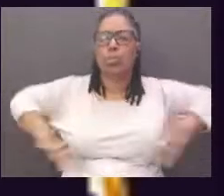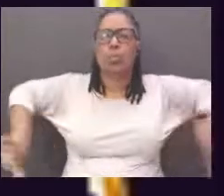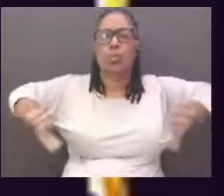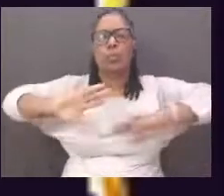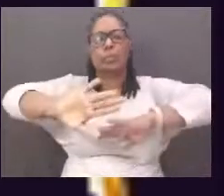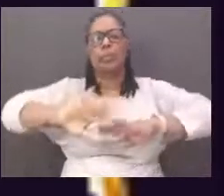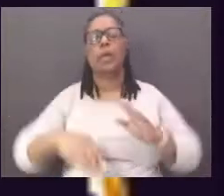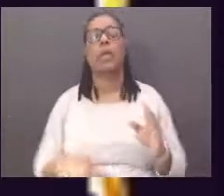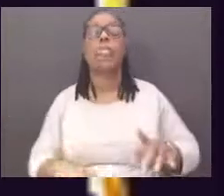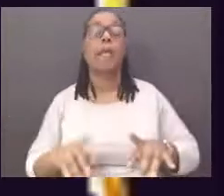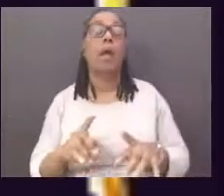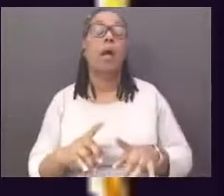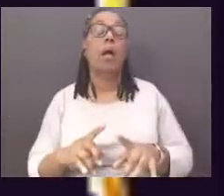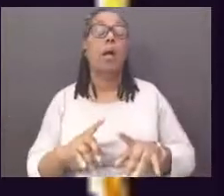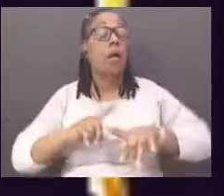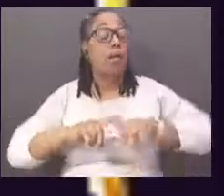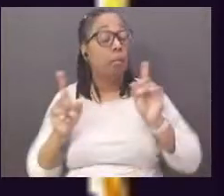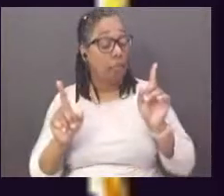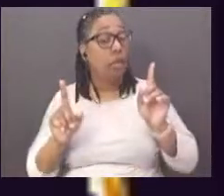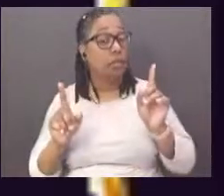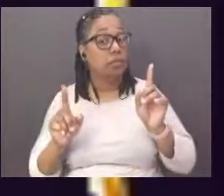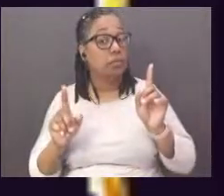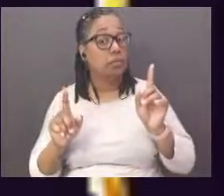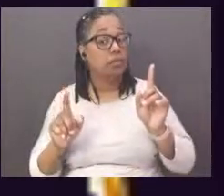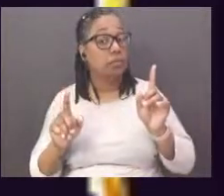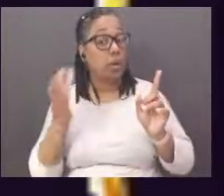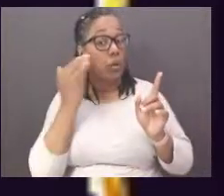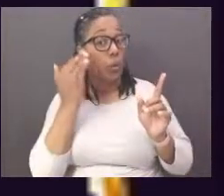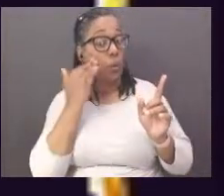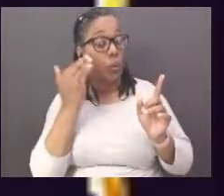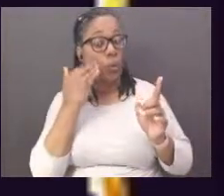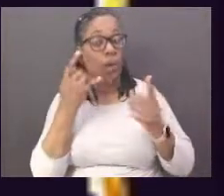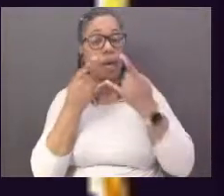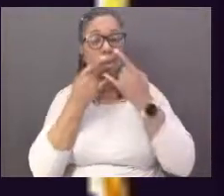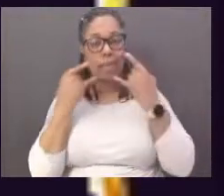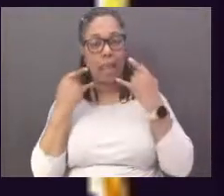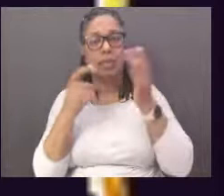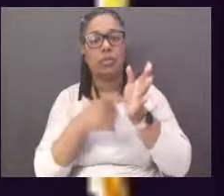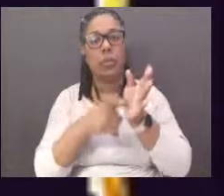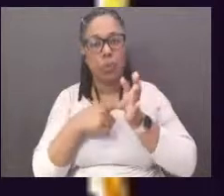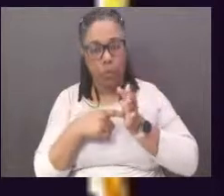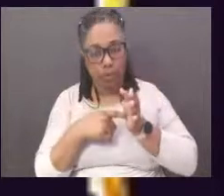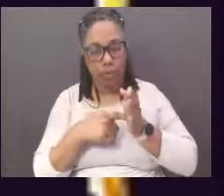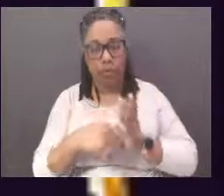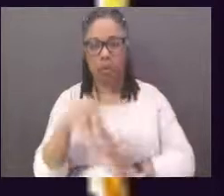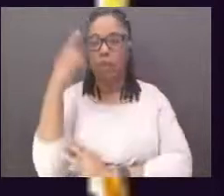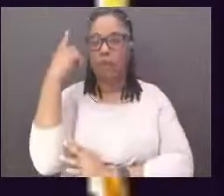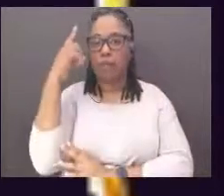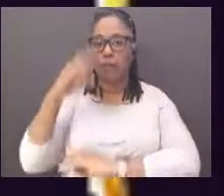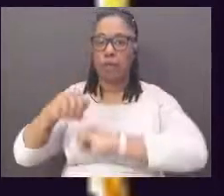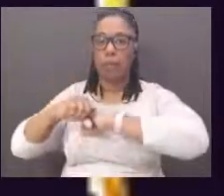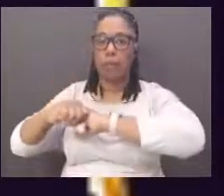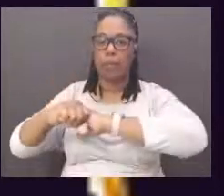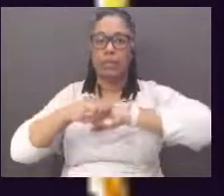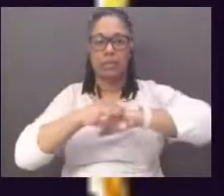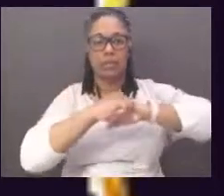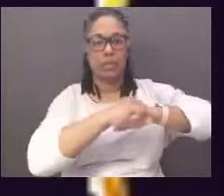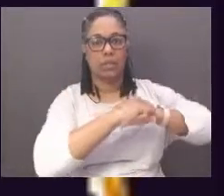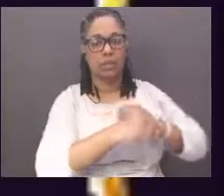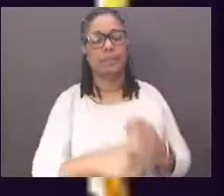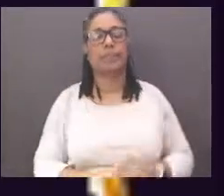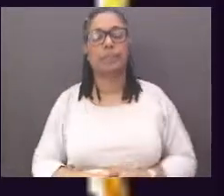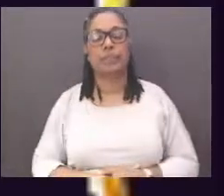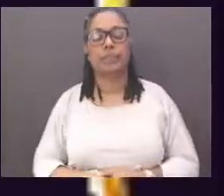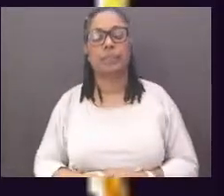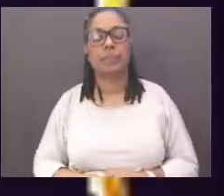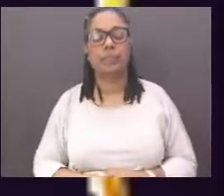still remains that we wear a mask, that we might protect everyone. It is not lost on me that all of